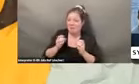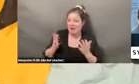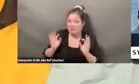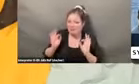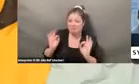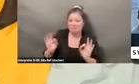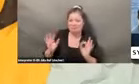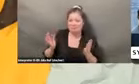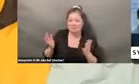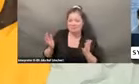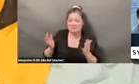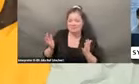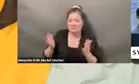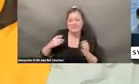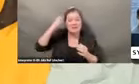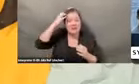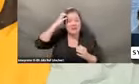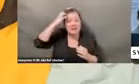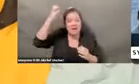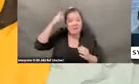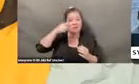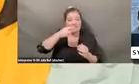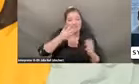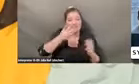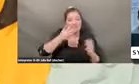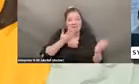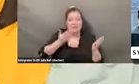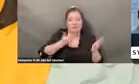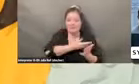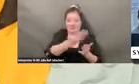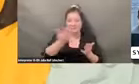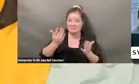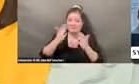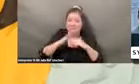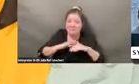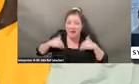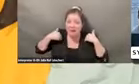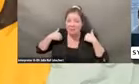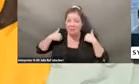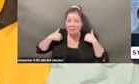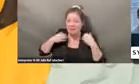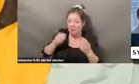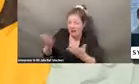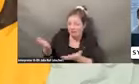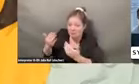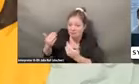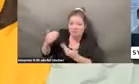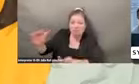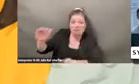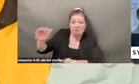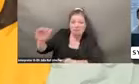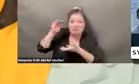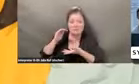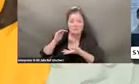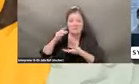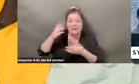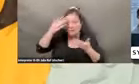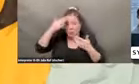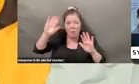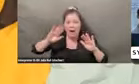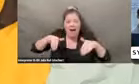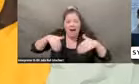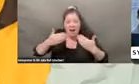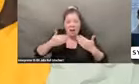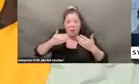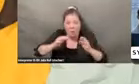happy to receive feedback, because they might not know how they can improve, and they want to improve their websites. But it's